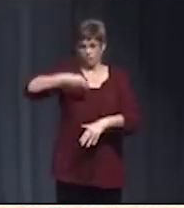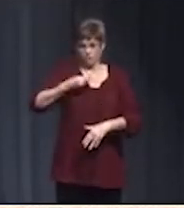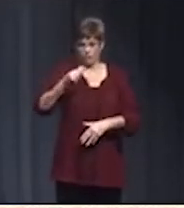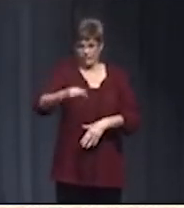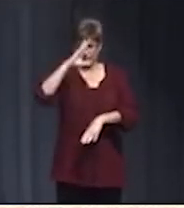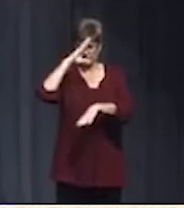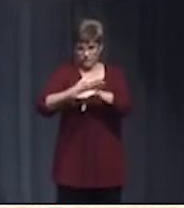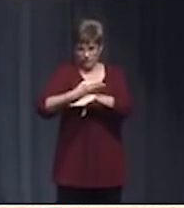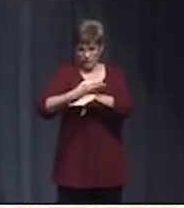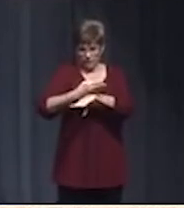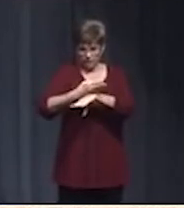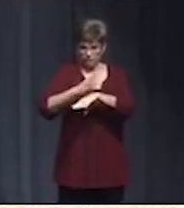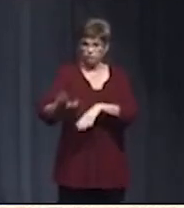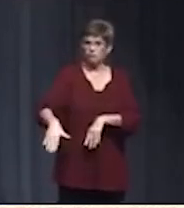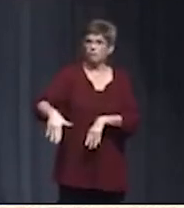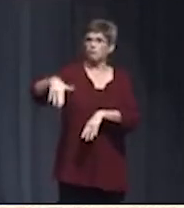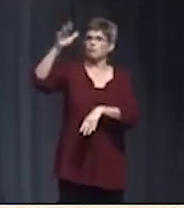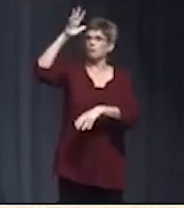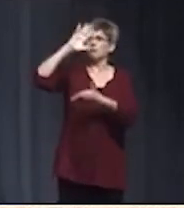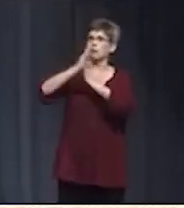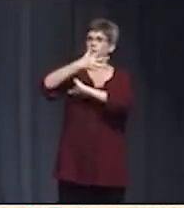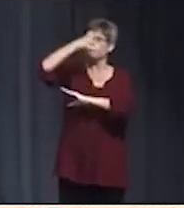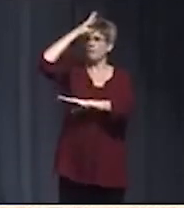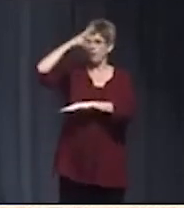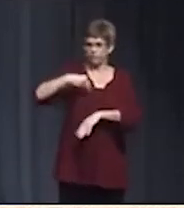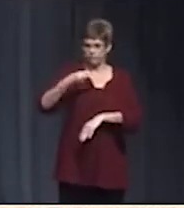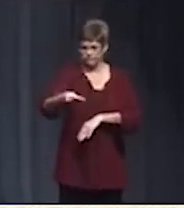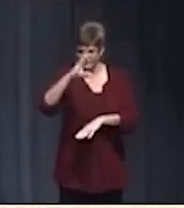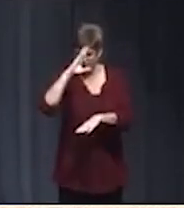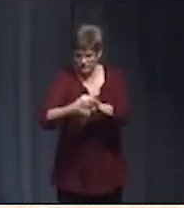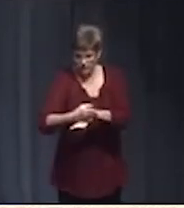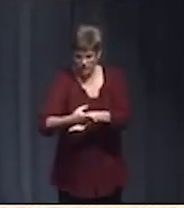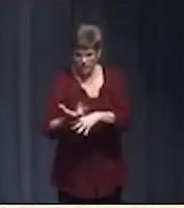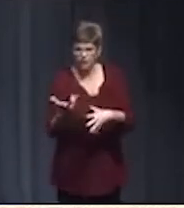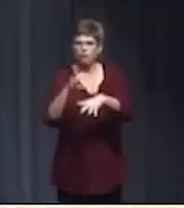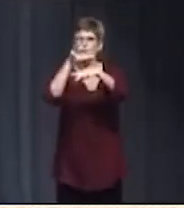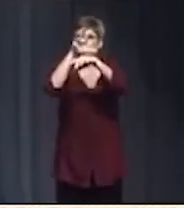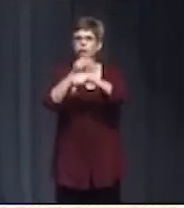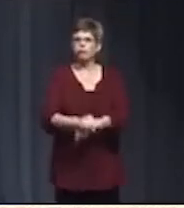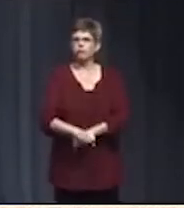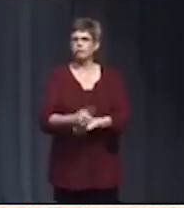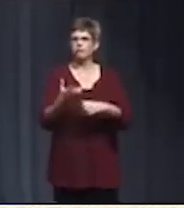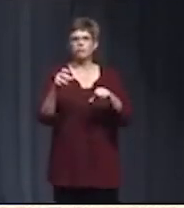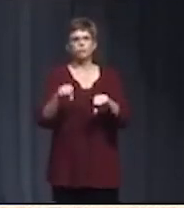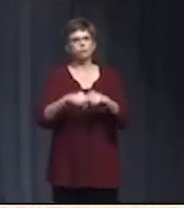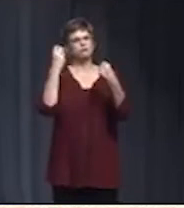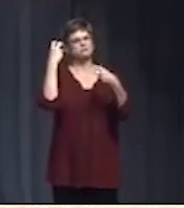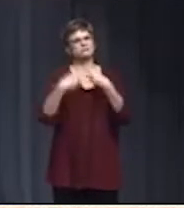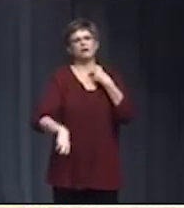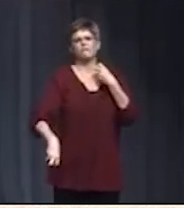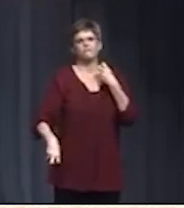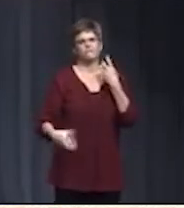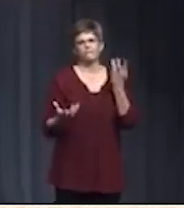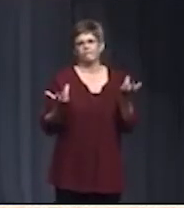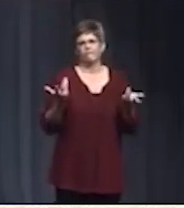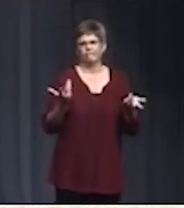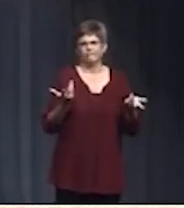hardest thing in the world to break. It is also something that is passed